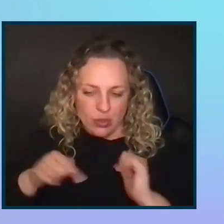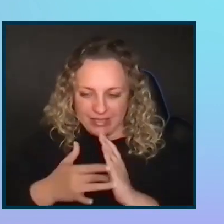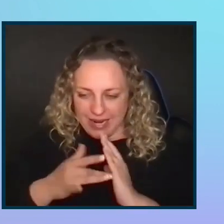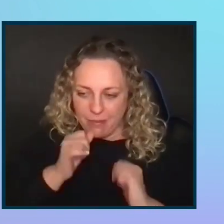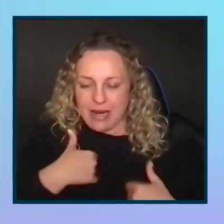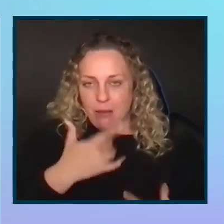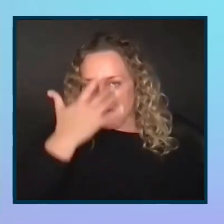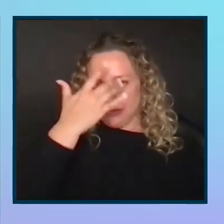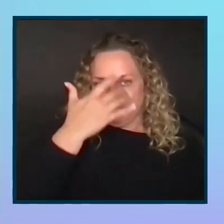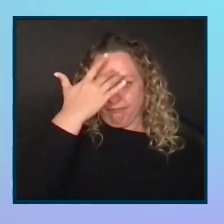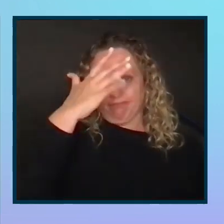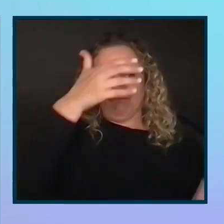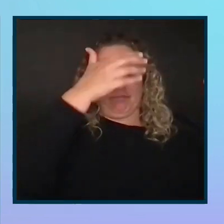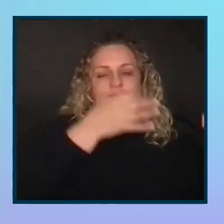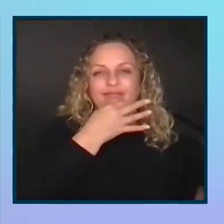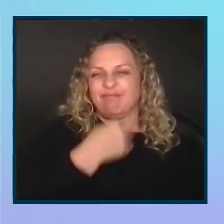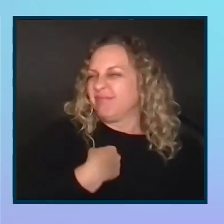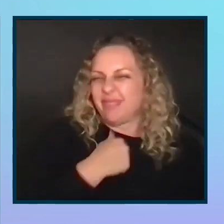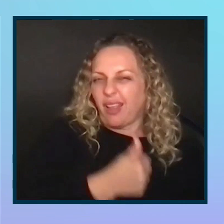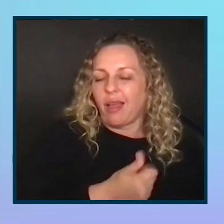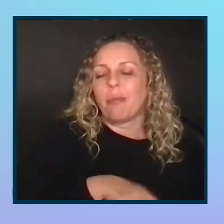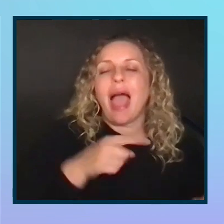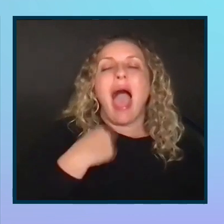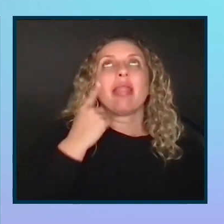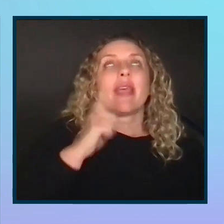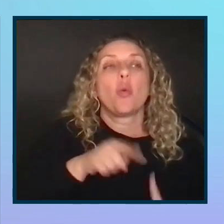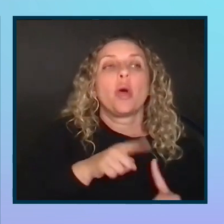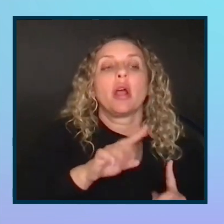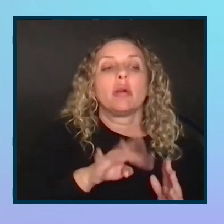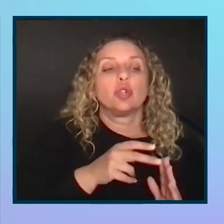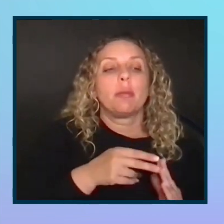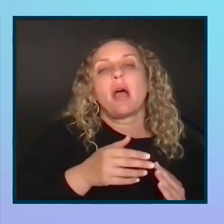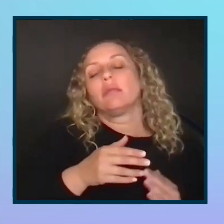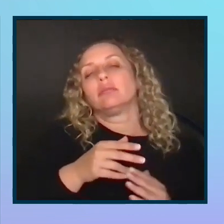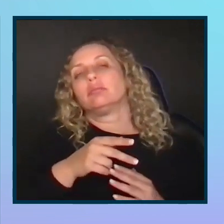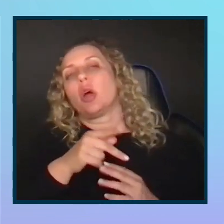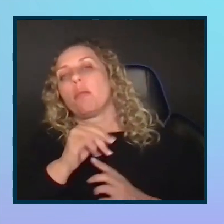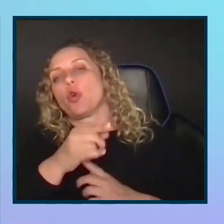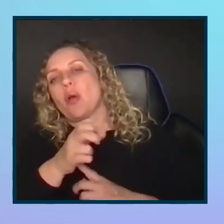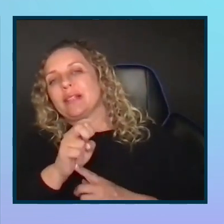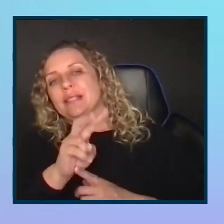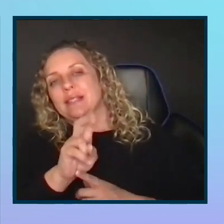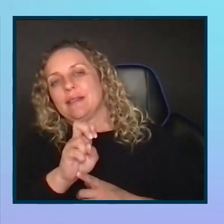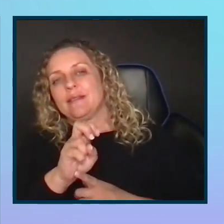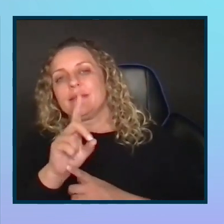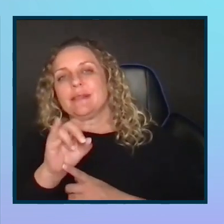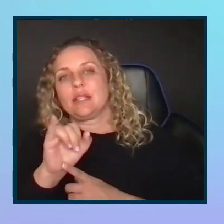not my expertise. I think when it comes to progressive disclosure, if you cannot make screen